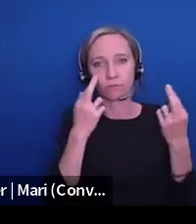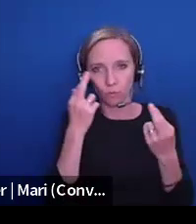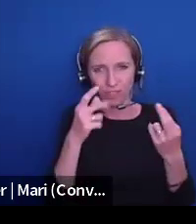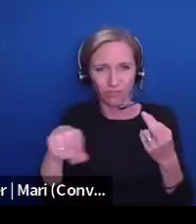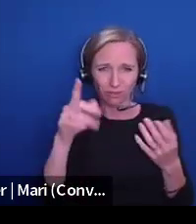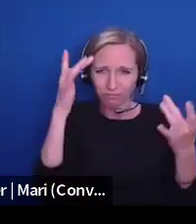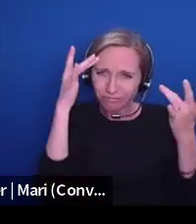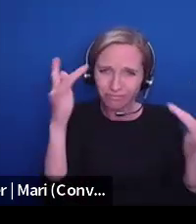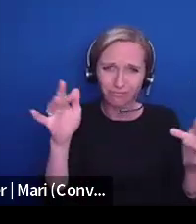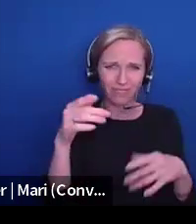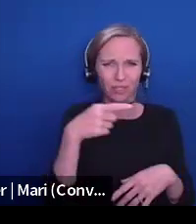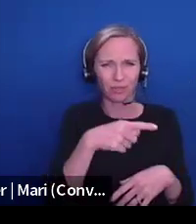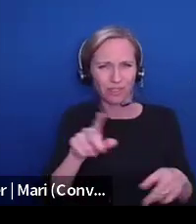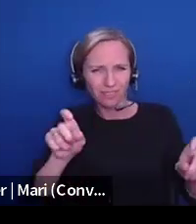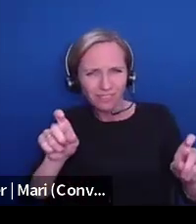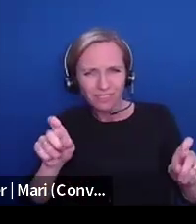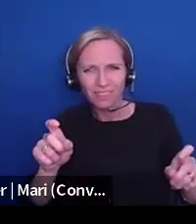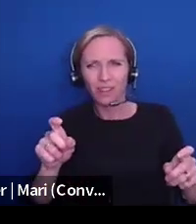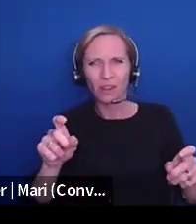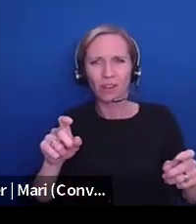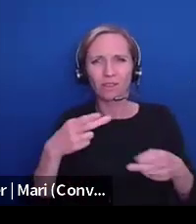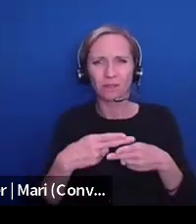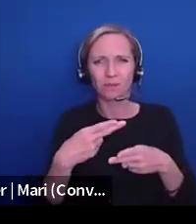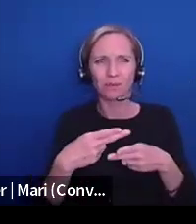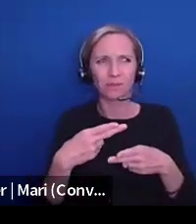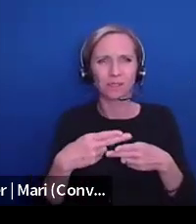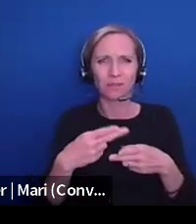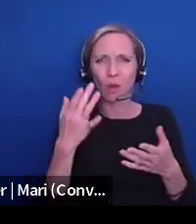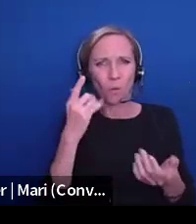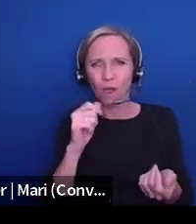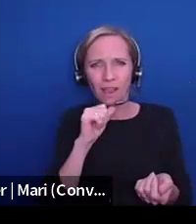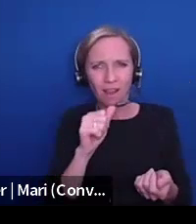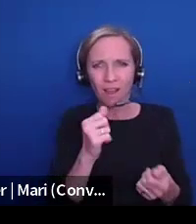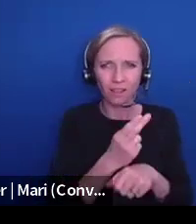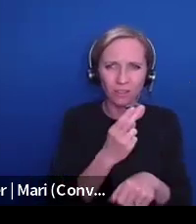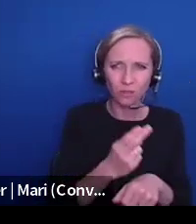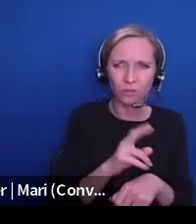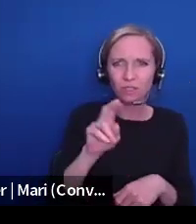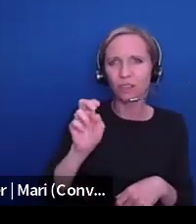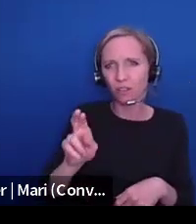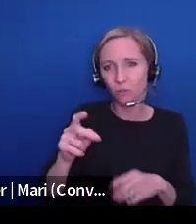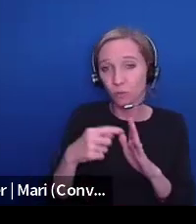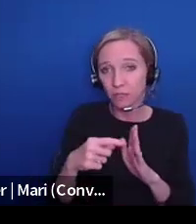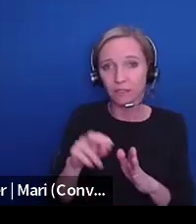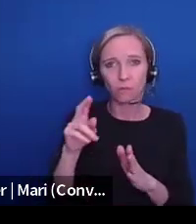very intelligent and you question the meaning of not using underrepresented or specific terms.